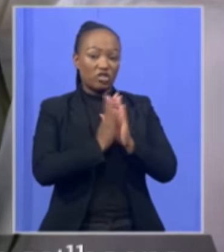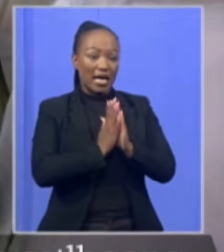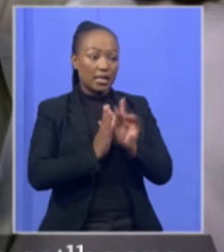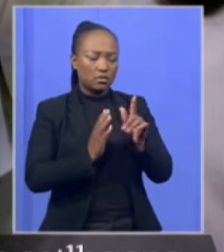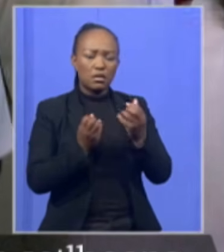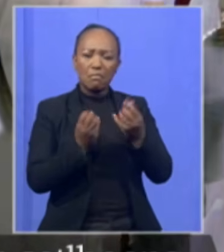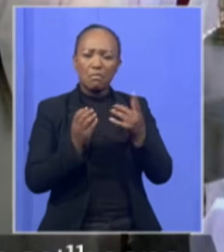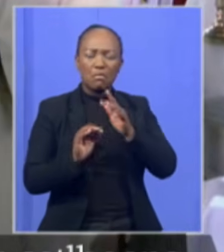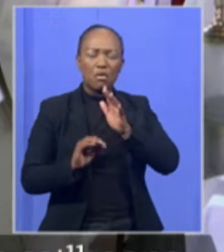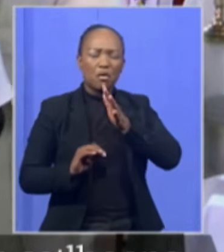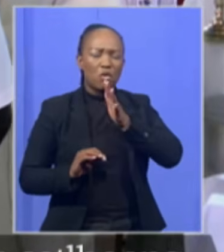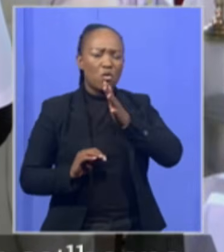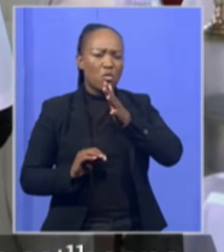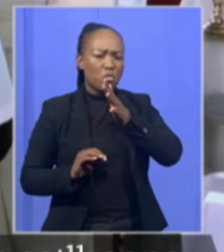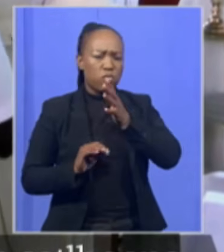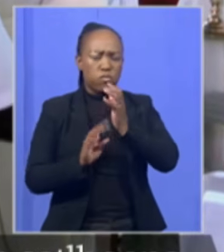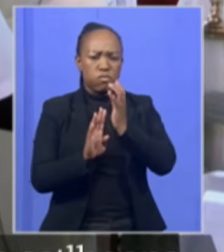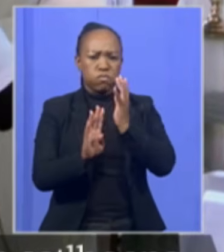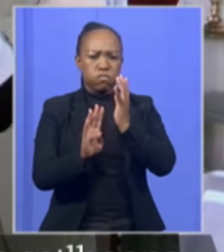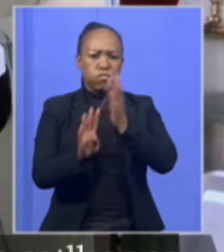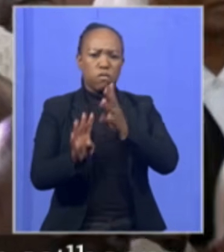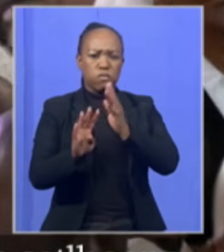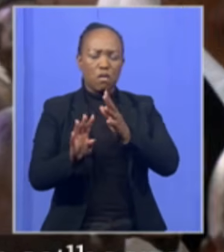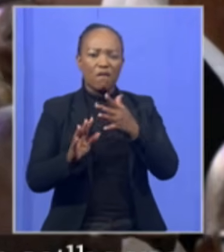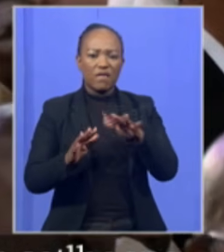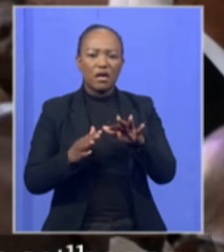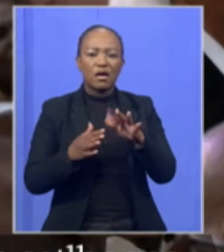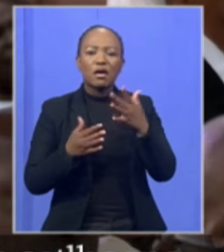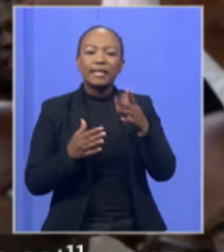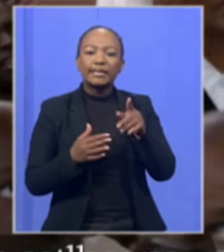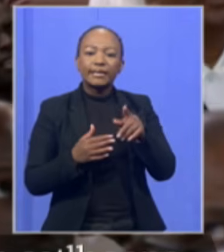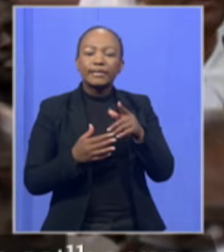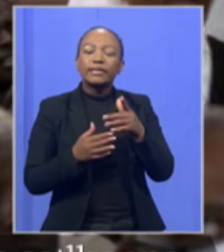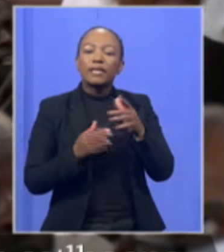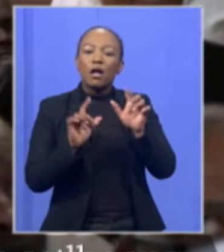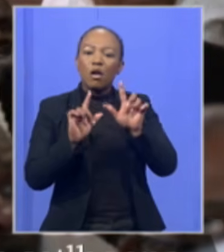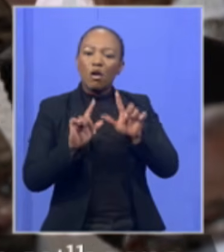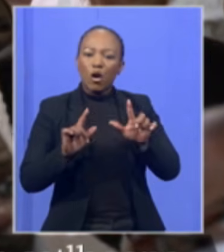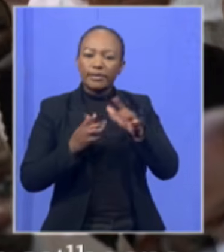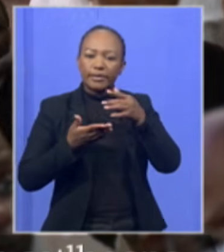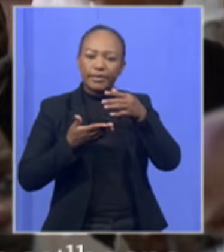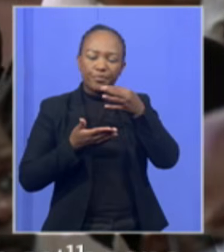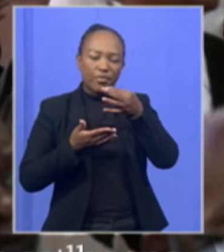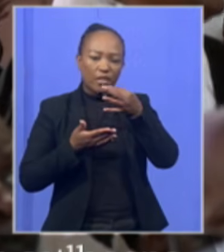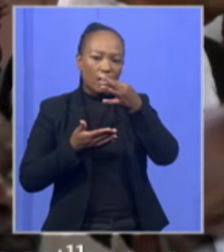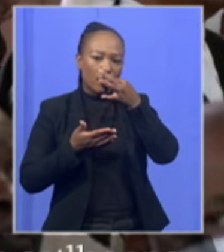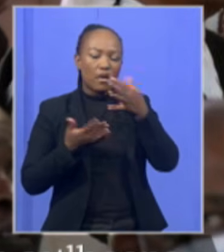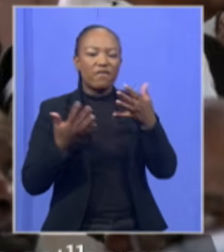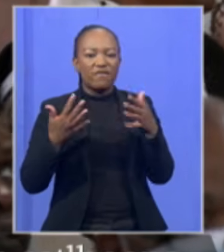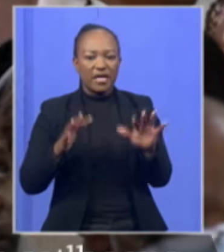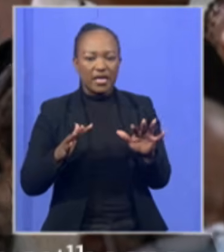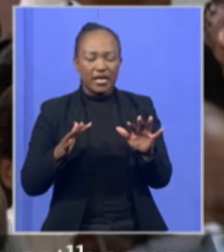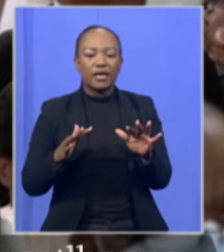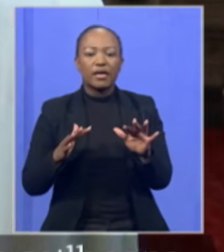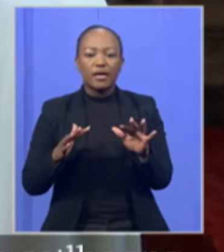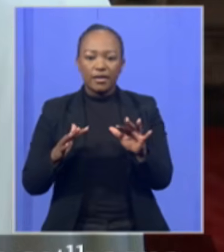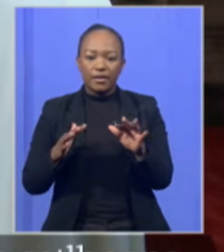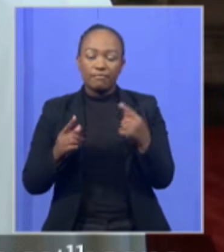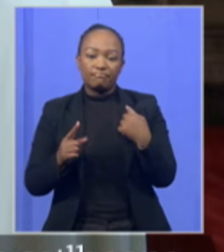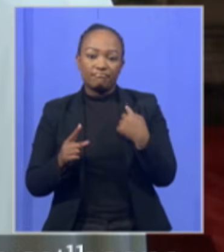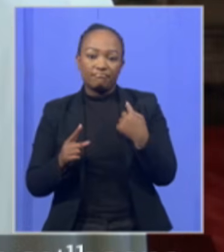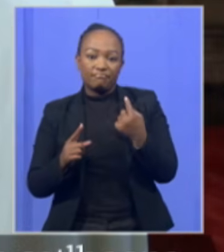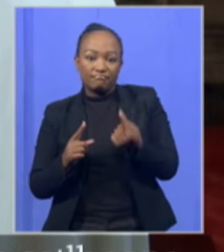ile a ja selalelo jaaka e le tlwaelo fa go na le tirelo ya Requiem Mass. Ba tshwaetse ka ga dingwaga di le 12 tseo